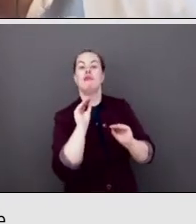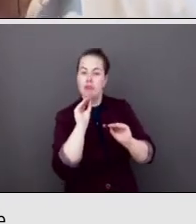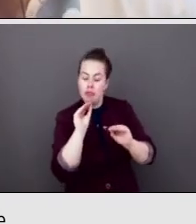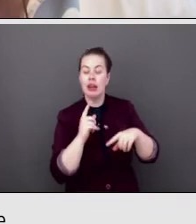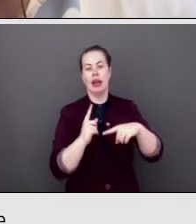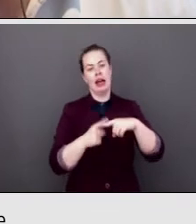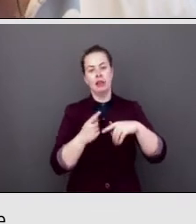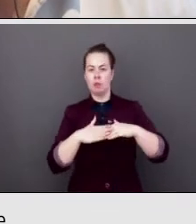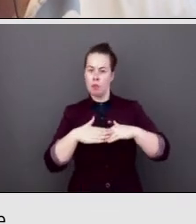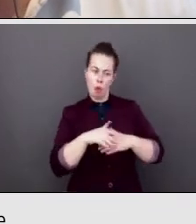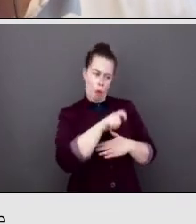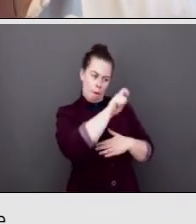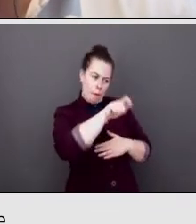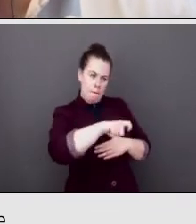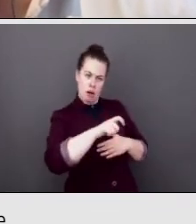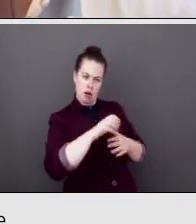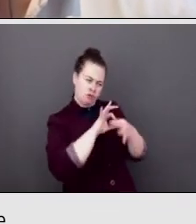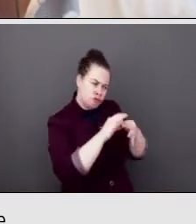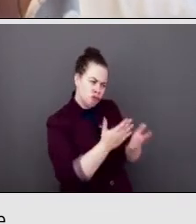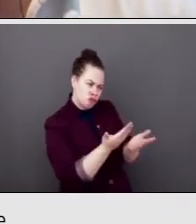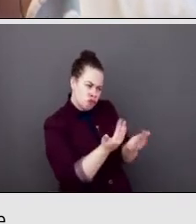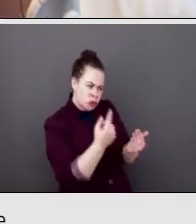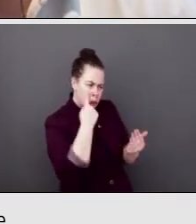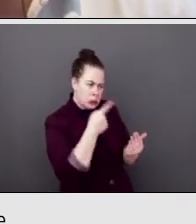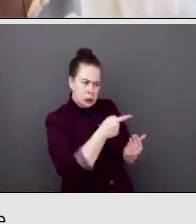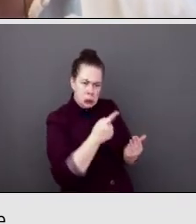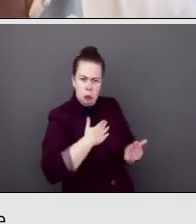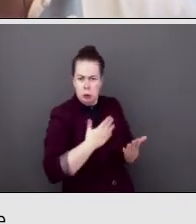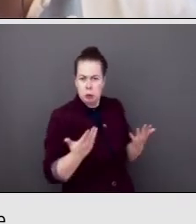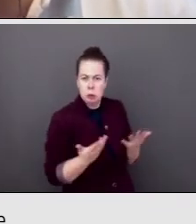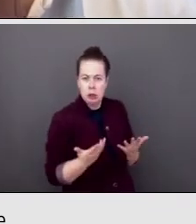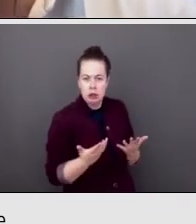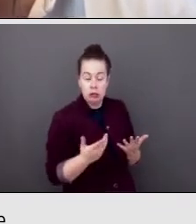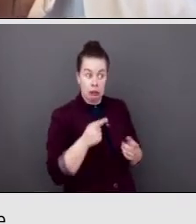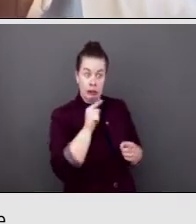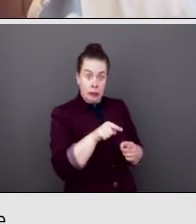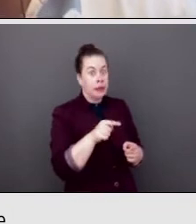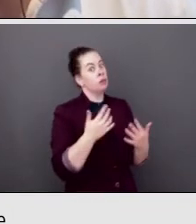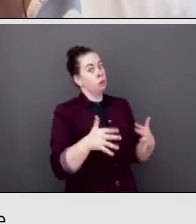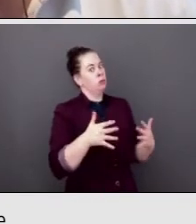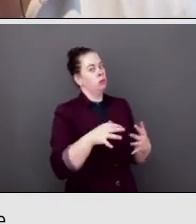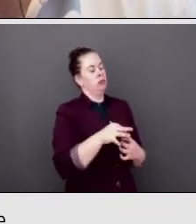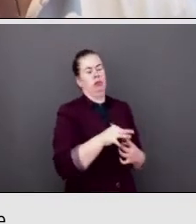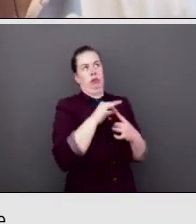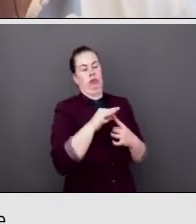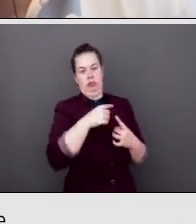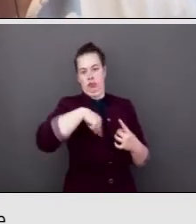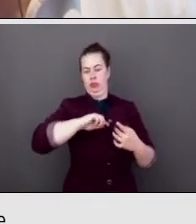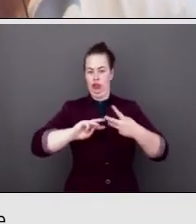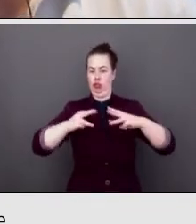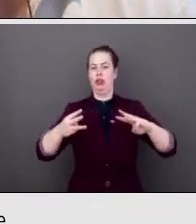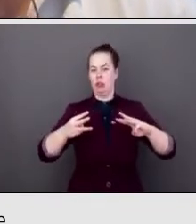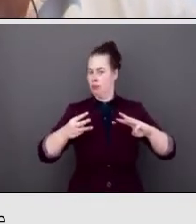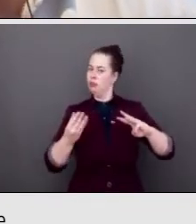that include the patient engagement, which is really the case, and it's very important for the Shapes